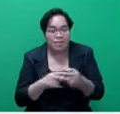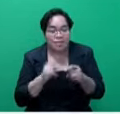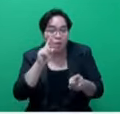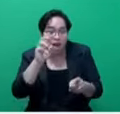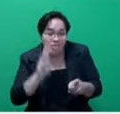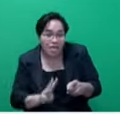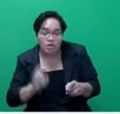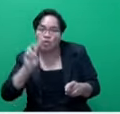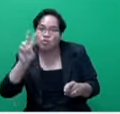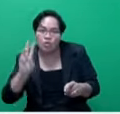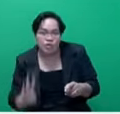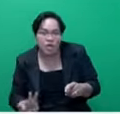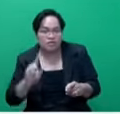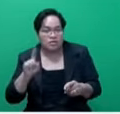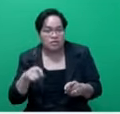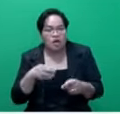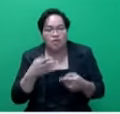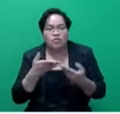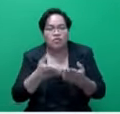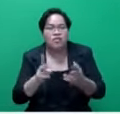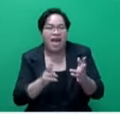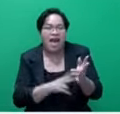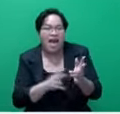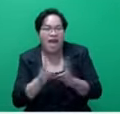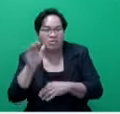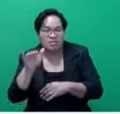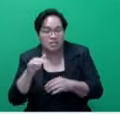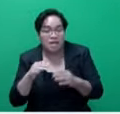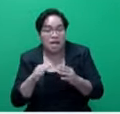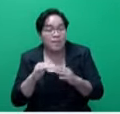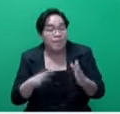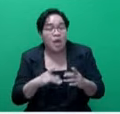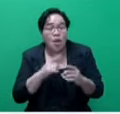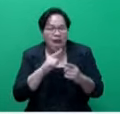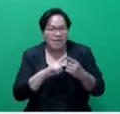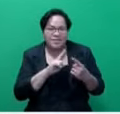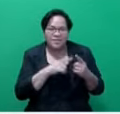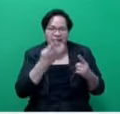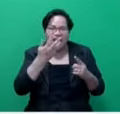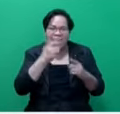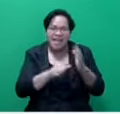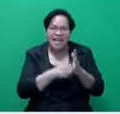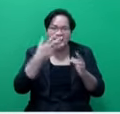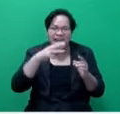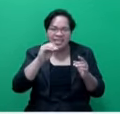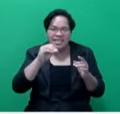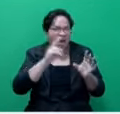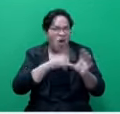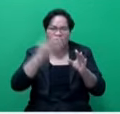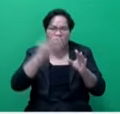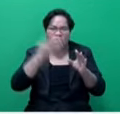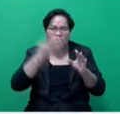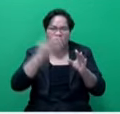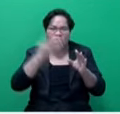and 2/3 assistance for rural housing. A 19-year-old informal settlement upgrade policy is going through